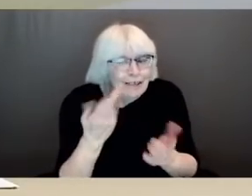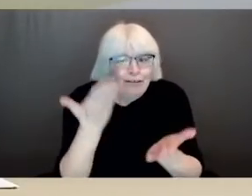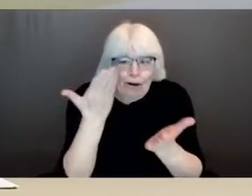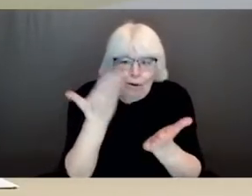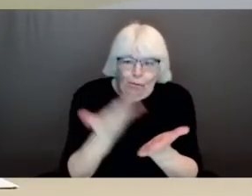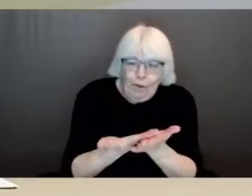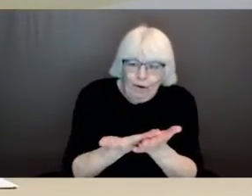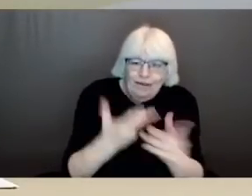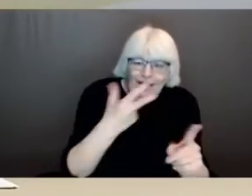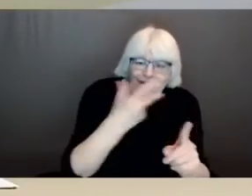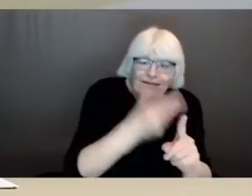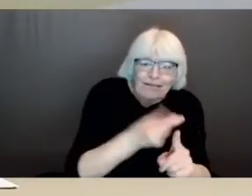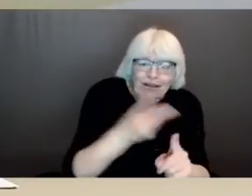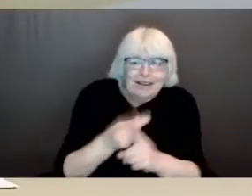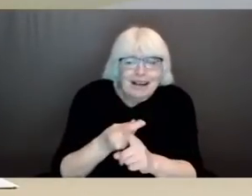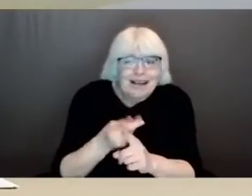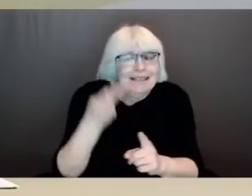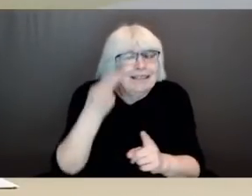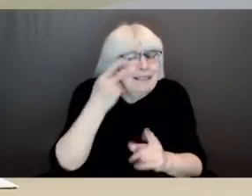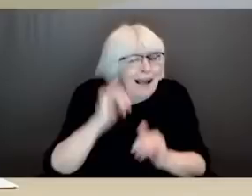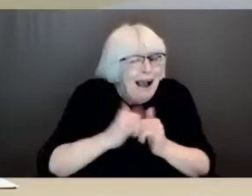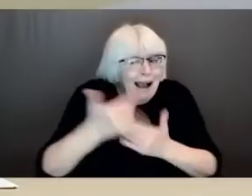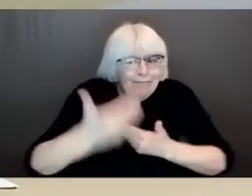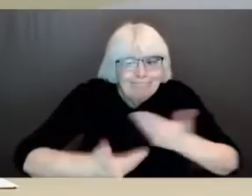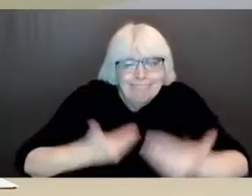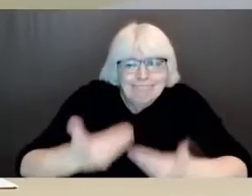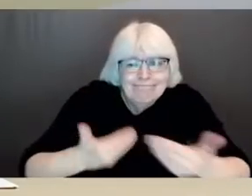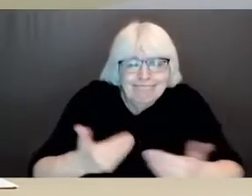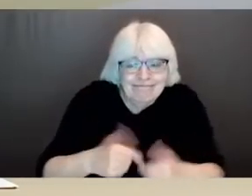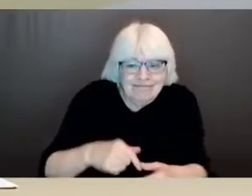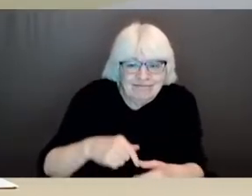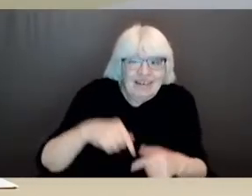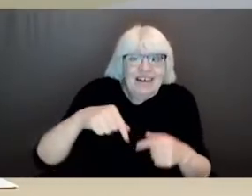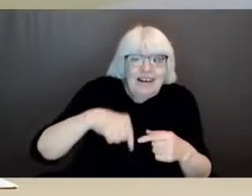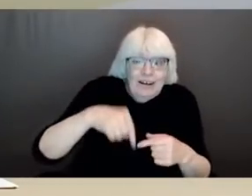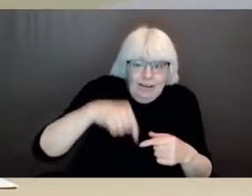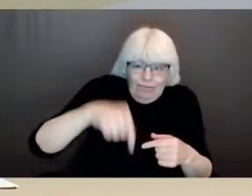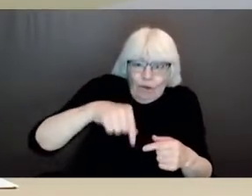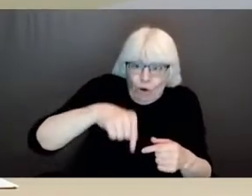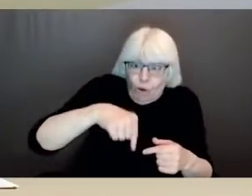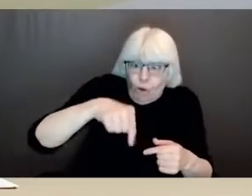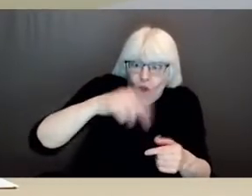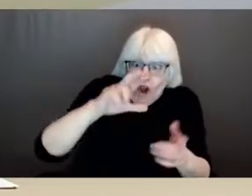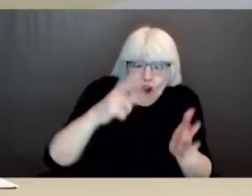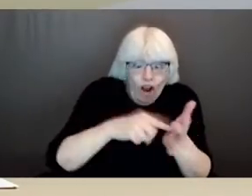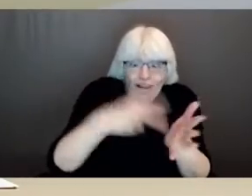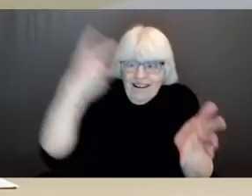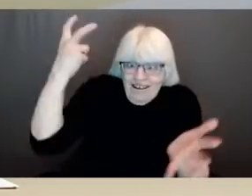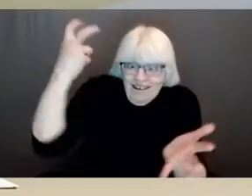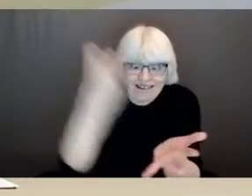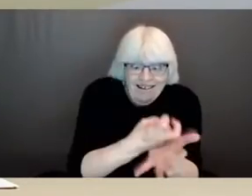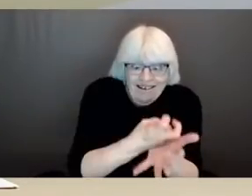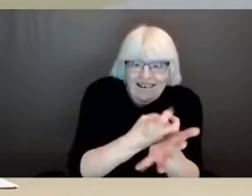But the QR code is expected to be up and ready by the end of the week, and then the